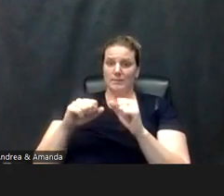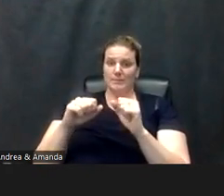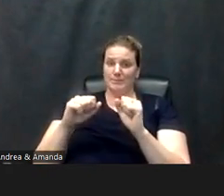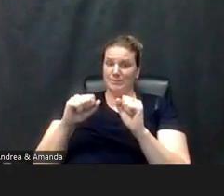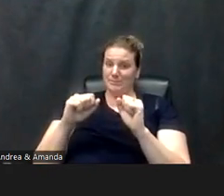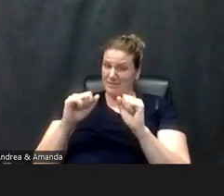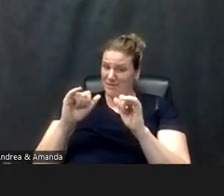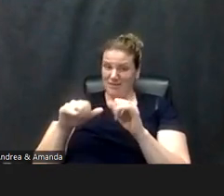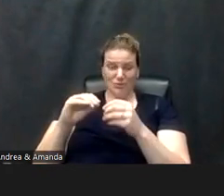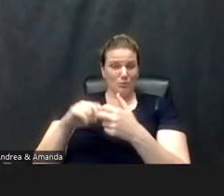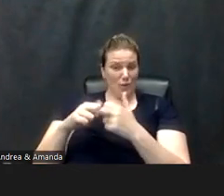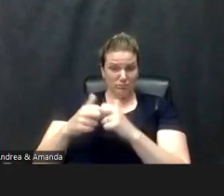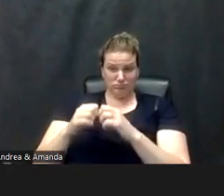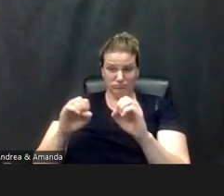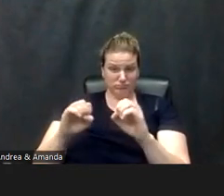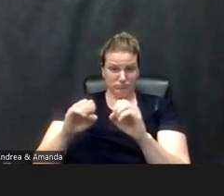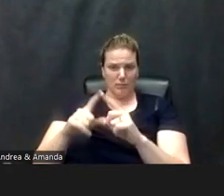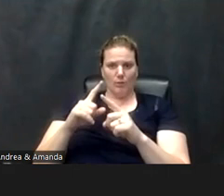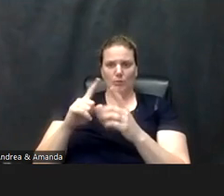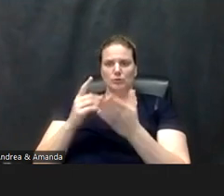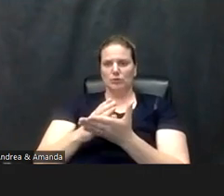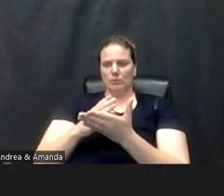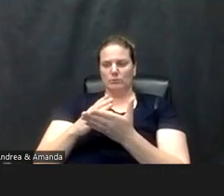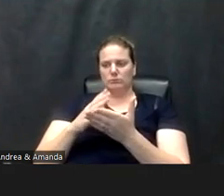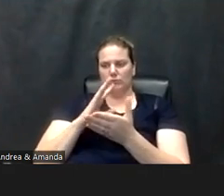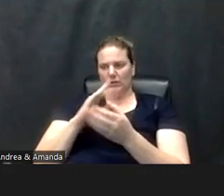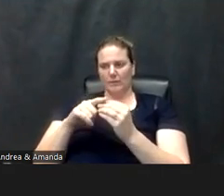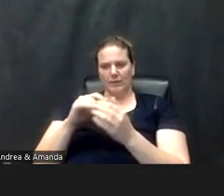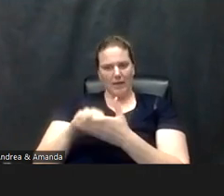all. And I'll stop talking and let you use the time that you do have today.